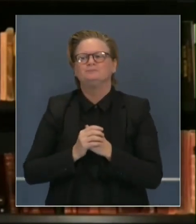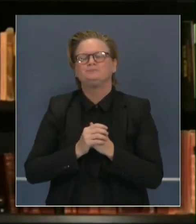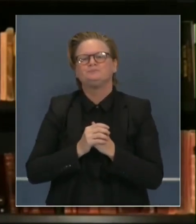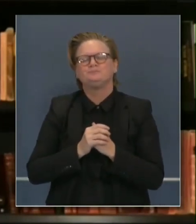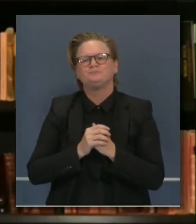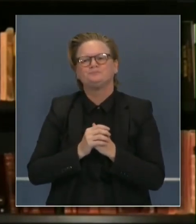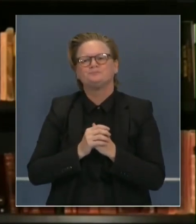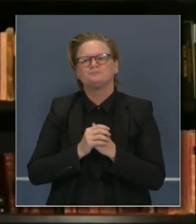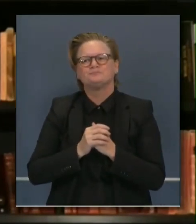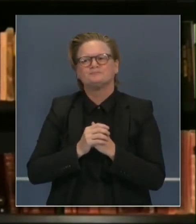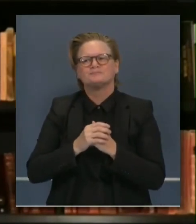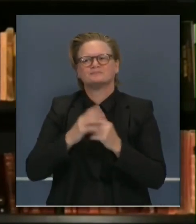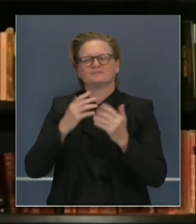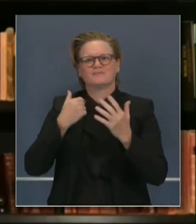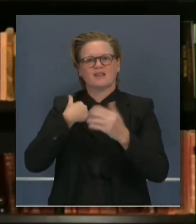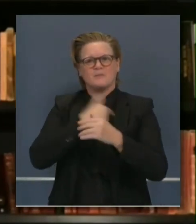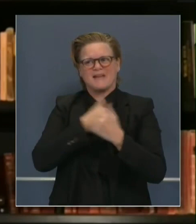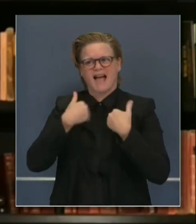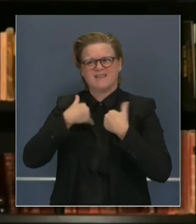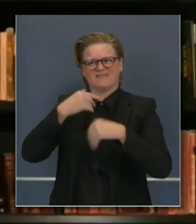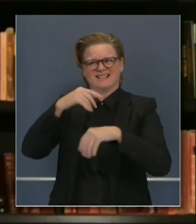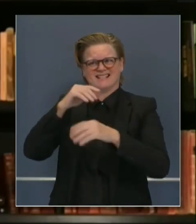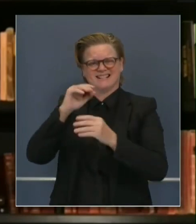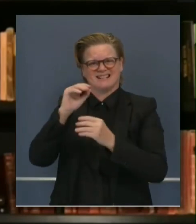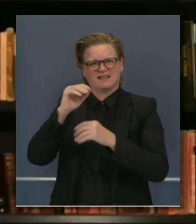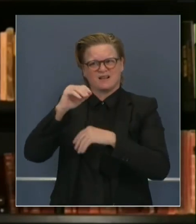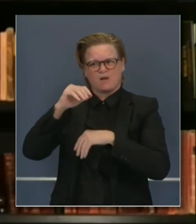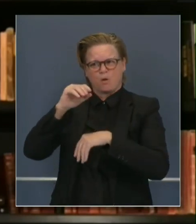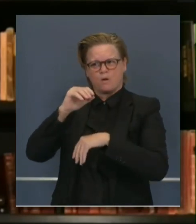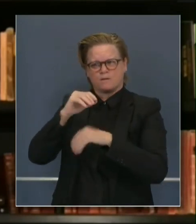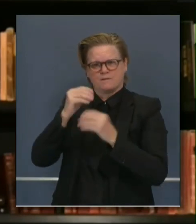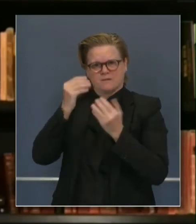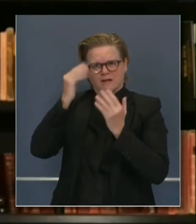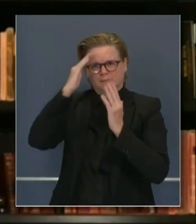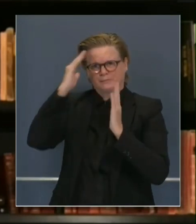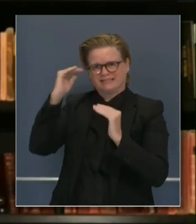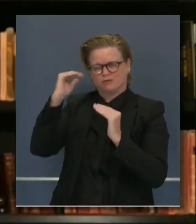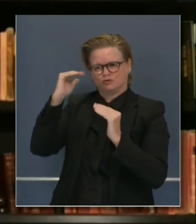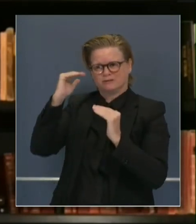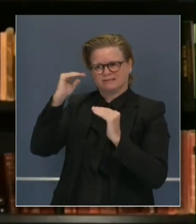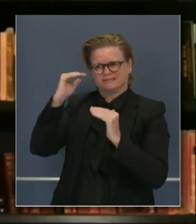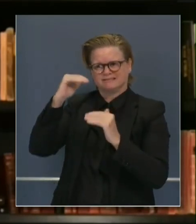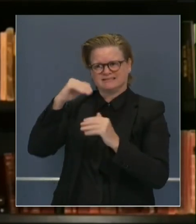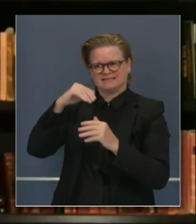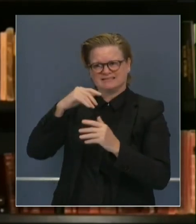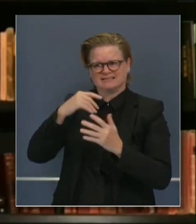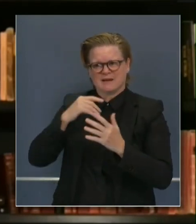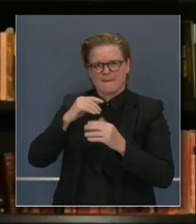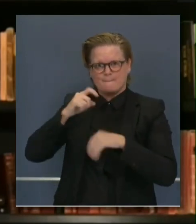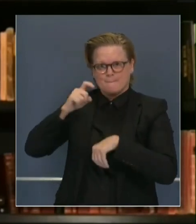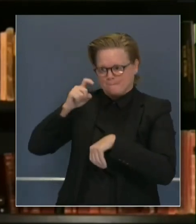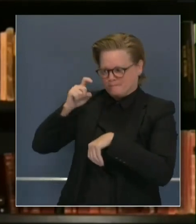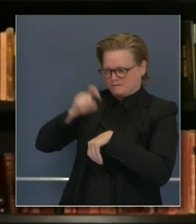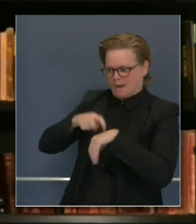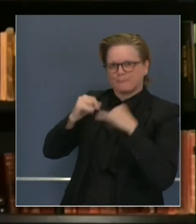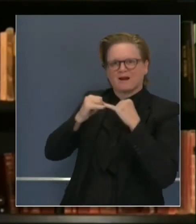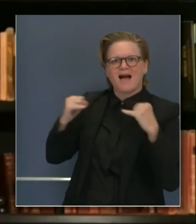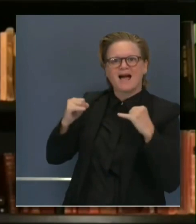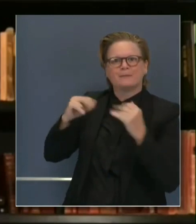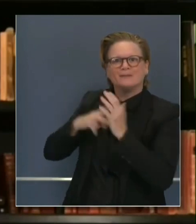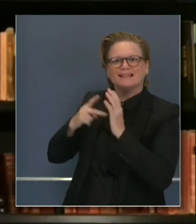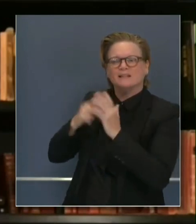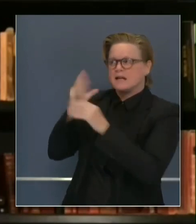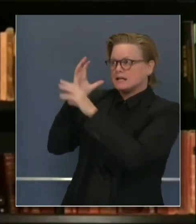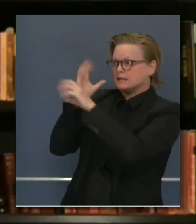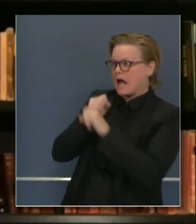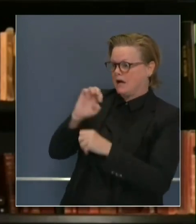put a timeline in terms of our own internal expectations to clear out that backlog. We have 5 new people working